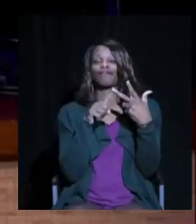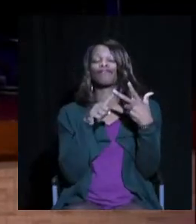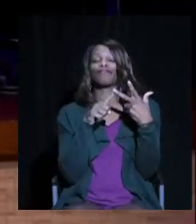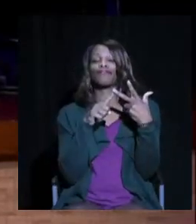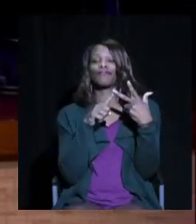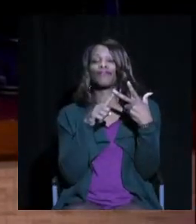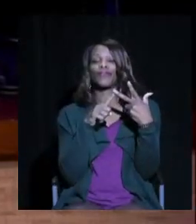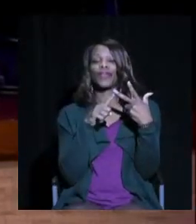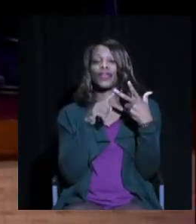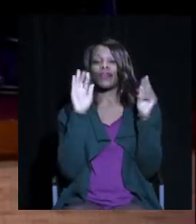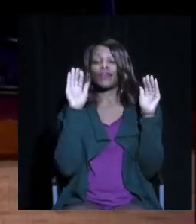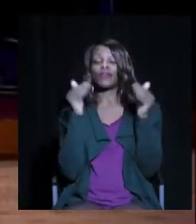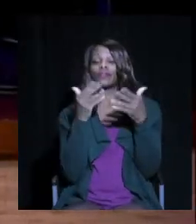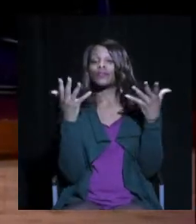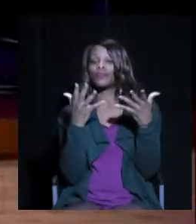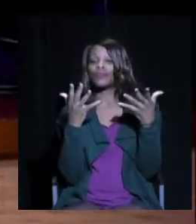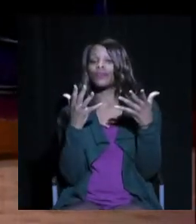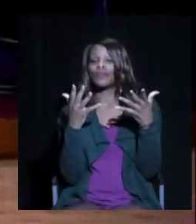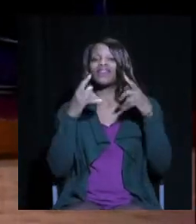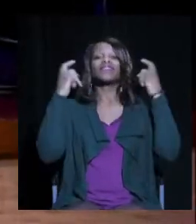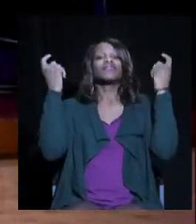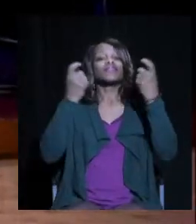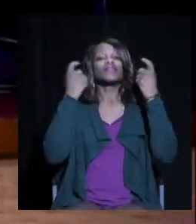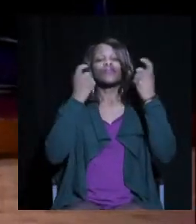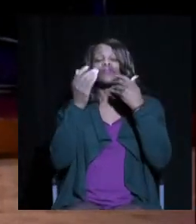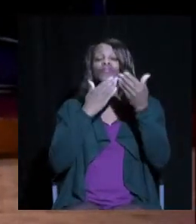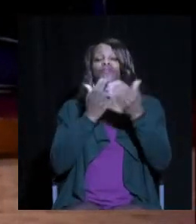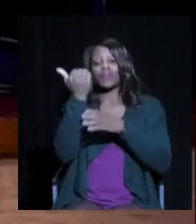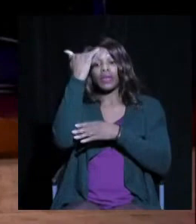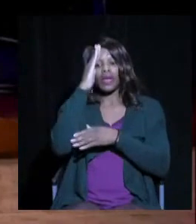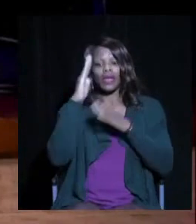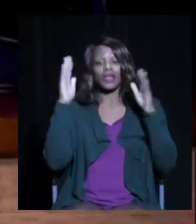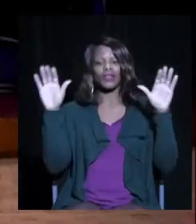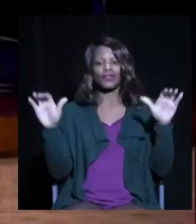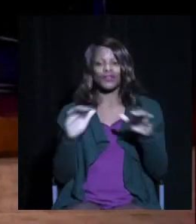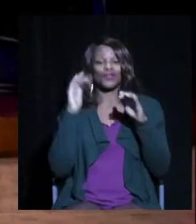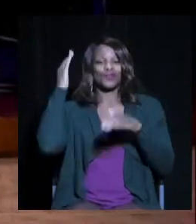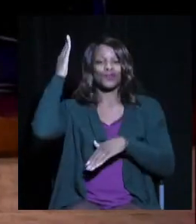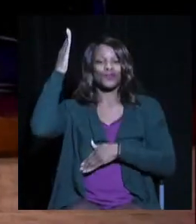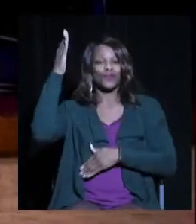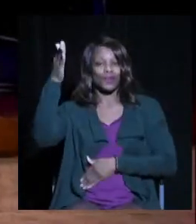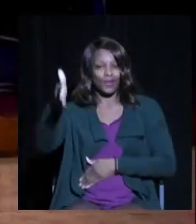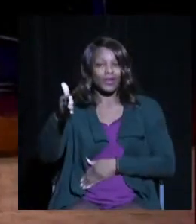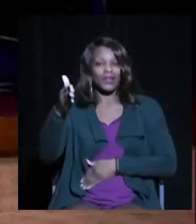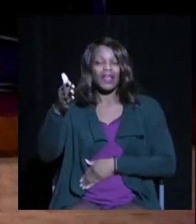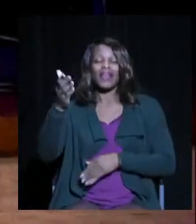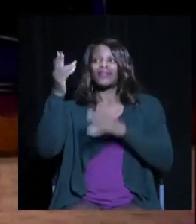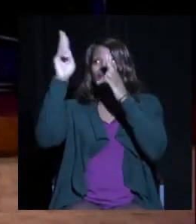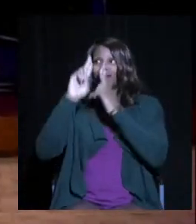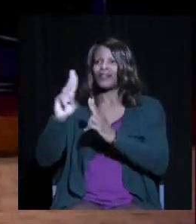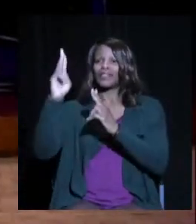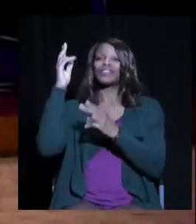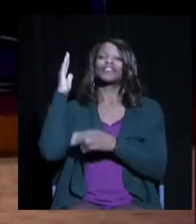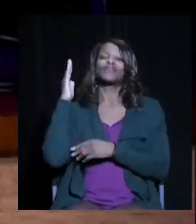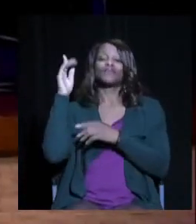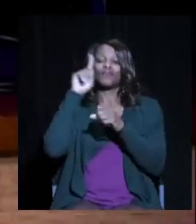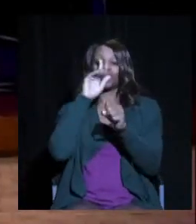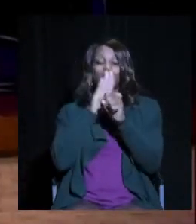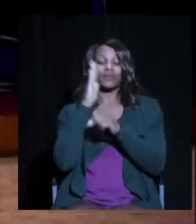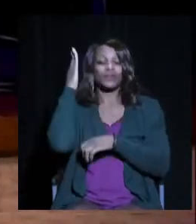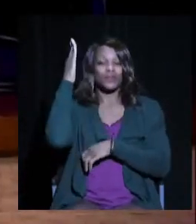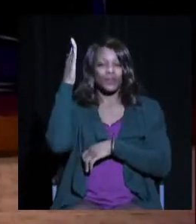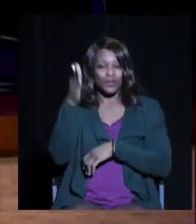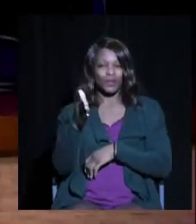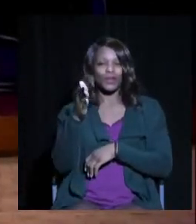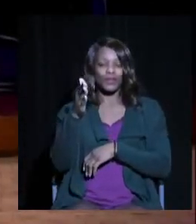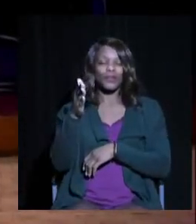one we want you to focus on is celebrating what God is going to do, how he's going to fulfill his promises, how he's going to make good